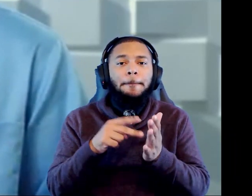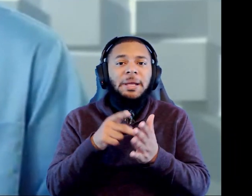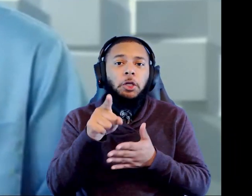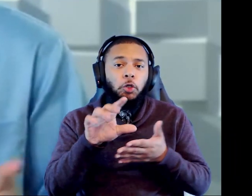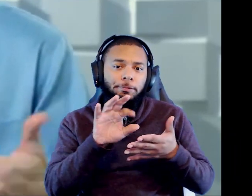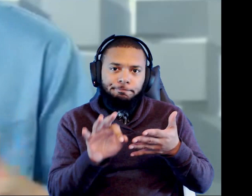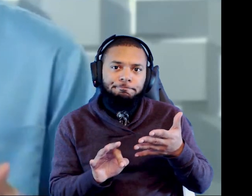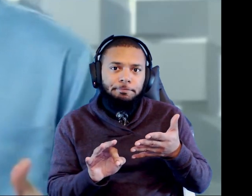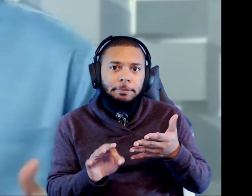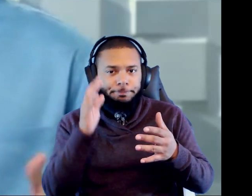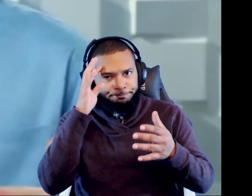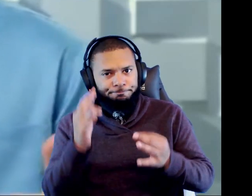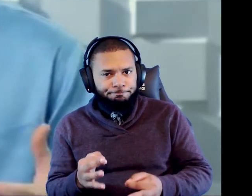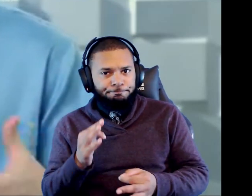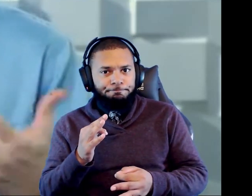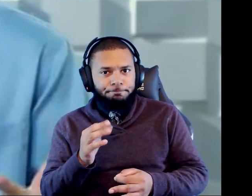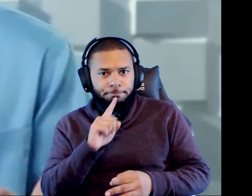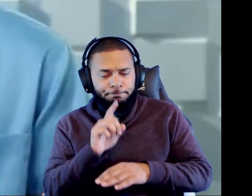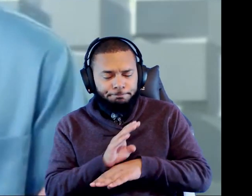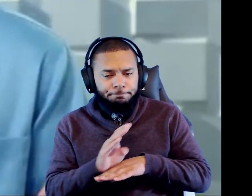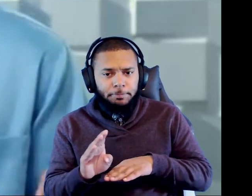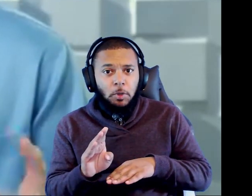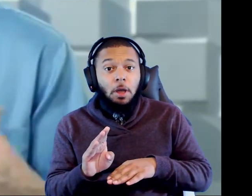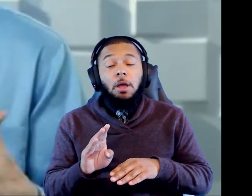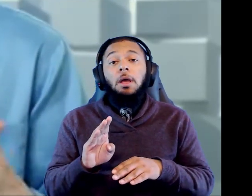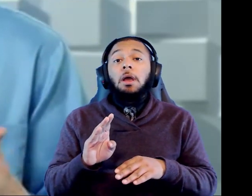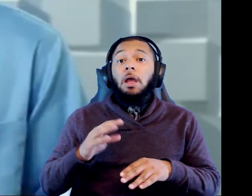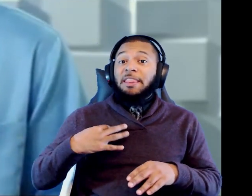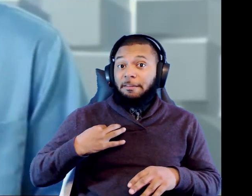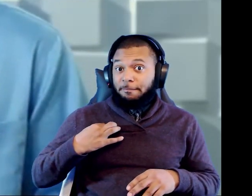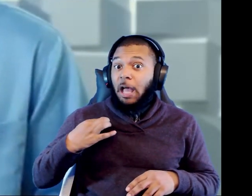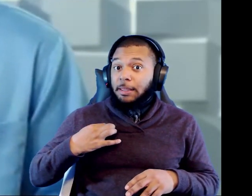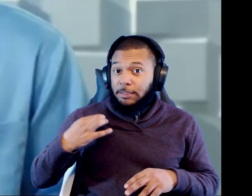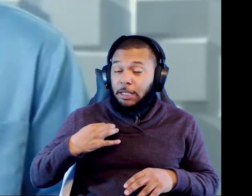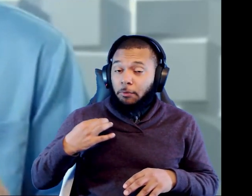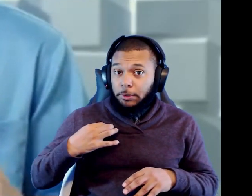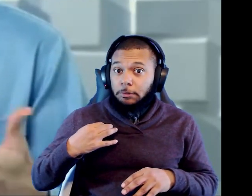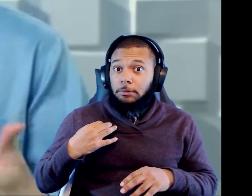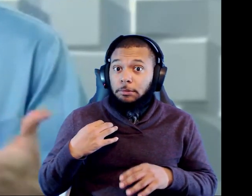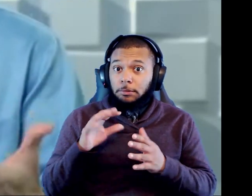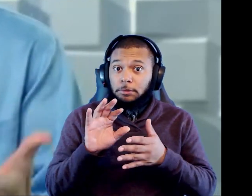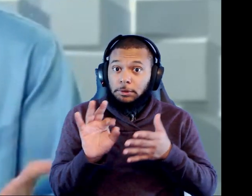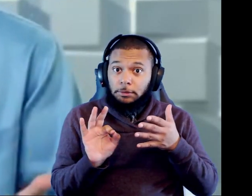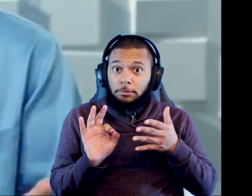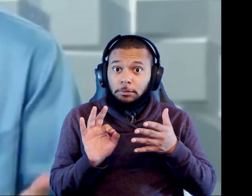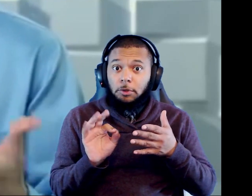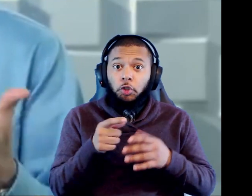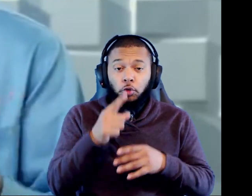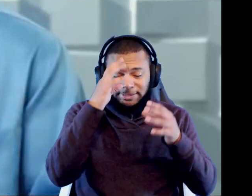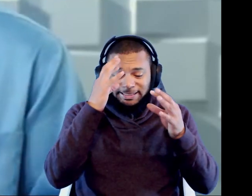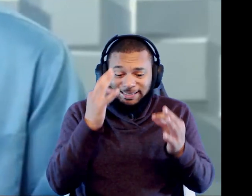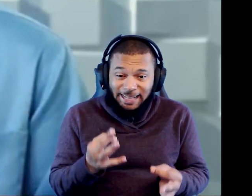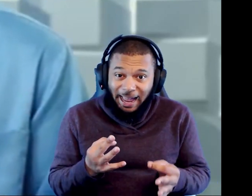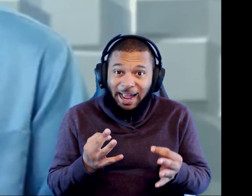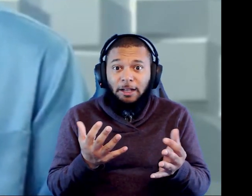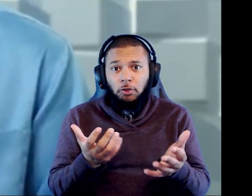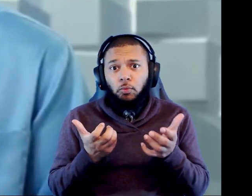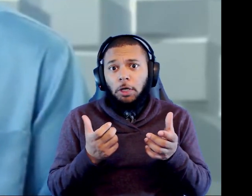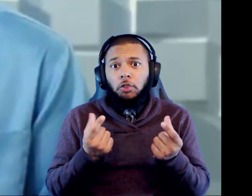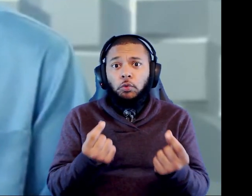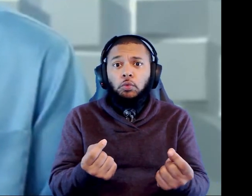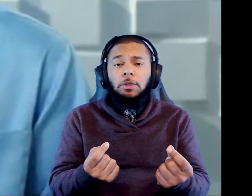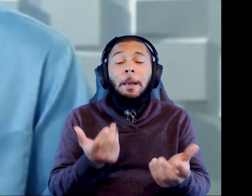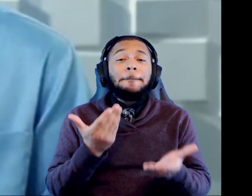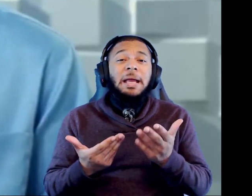choice. And these choices are voluntary. You have the ability to decide what you want to do. It may not seem like that